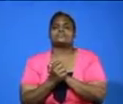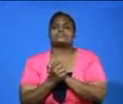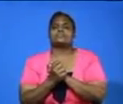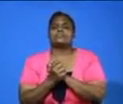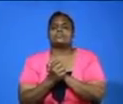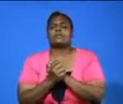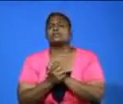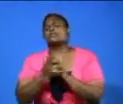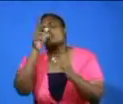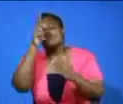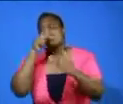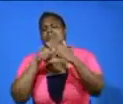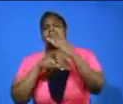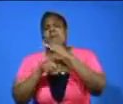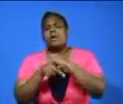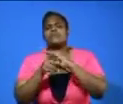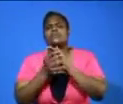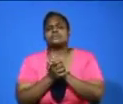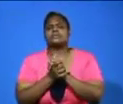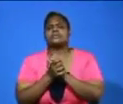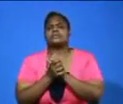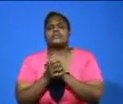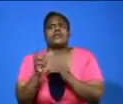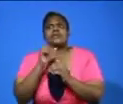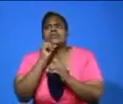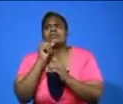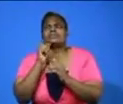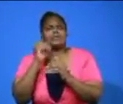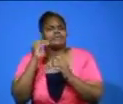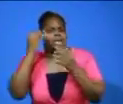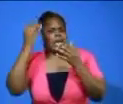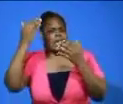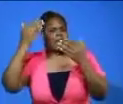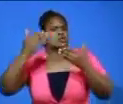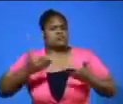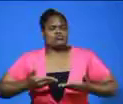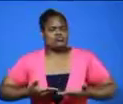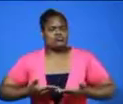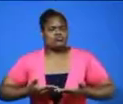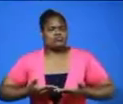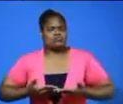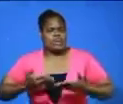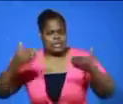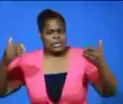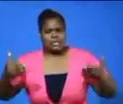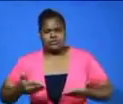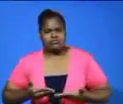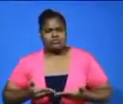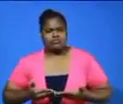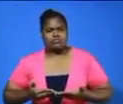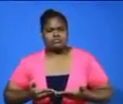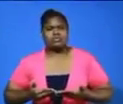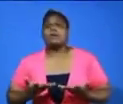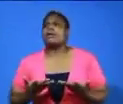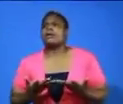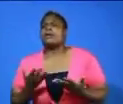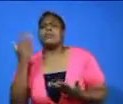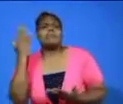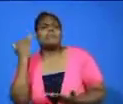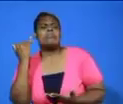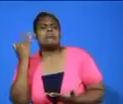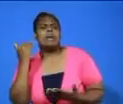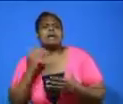So the prophet was not introduced to us by virtue of